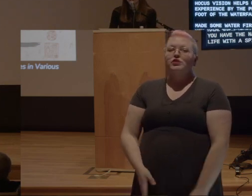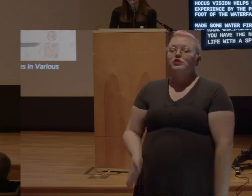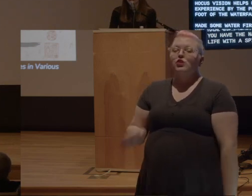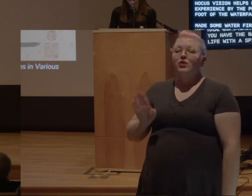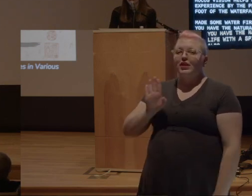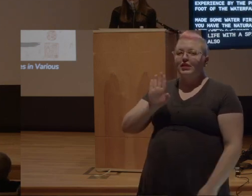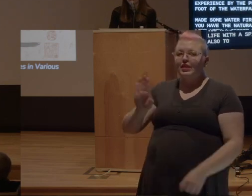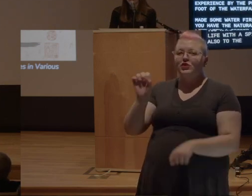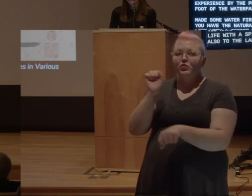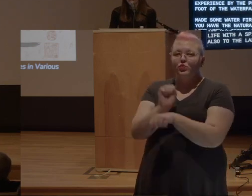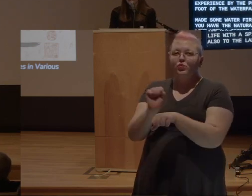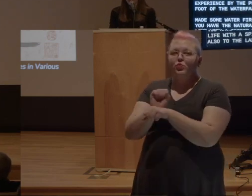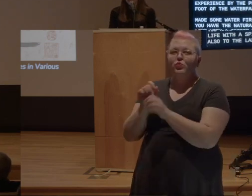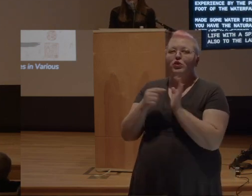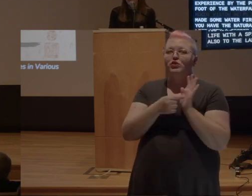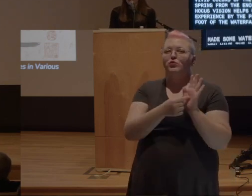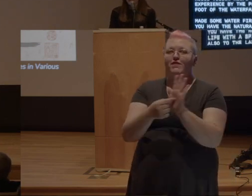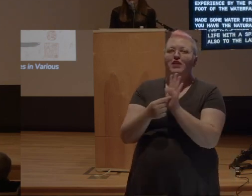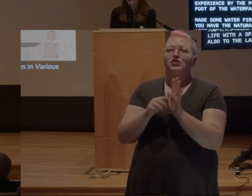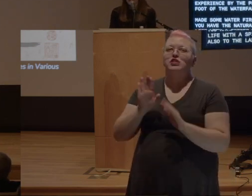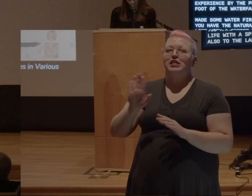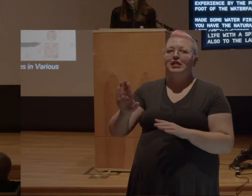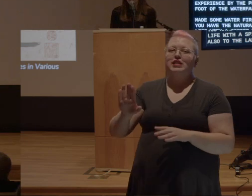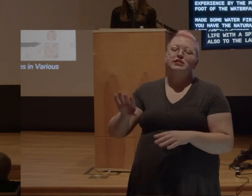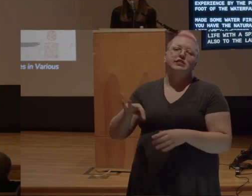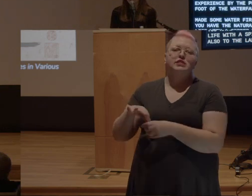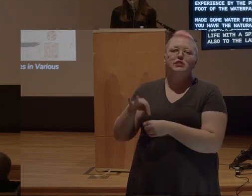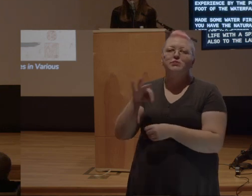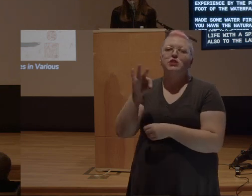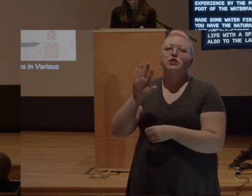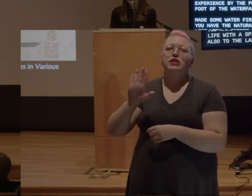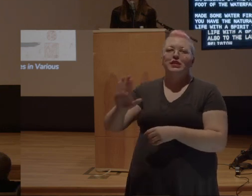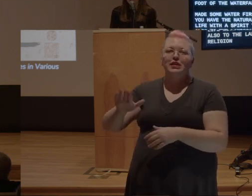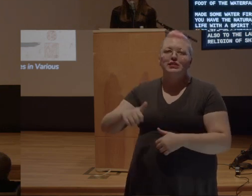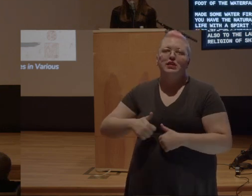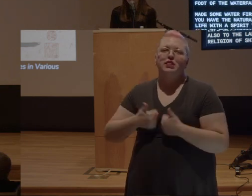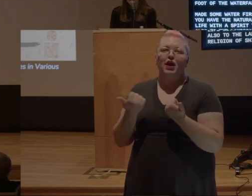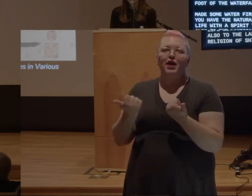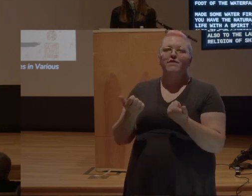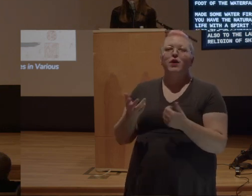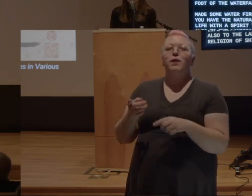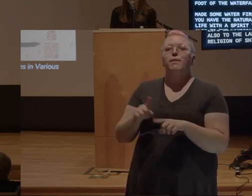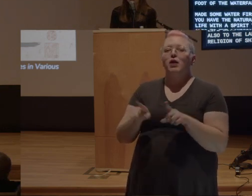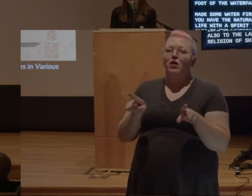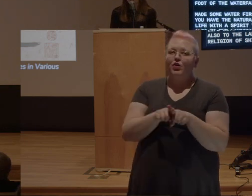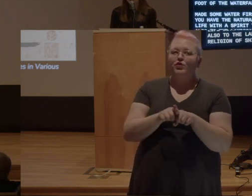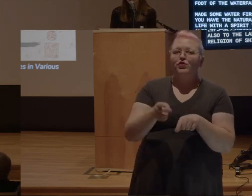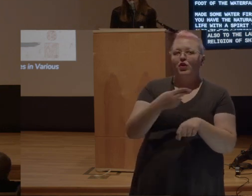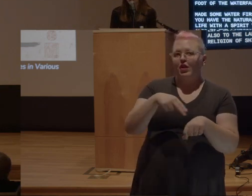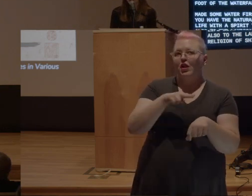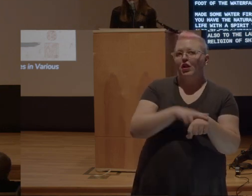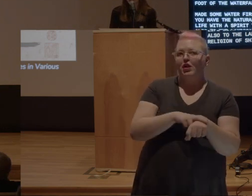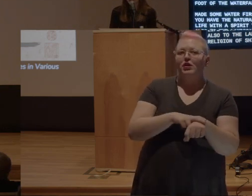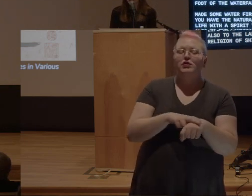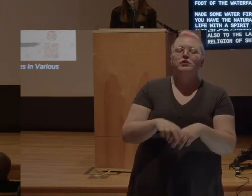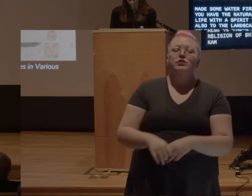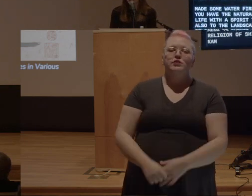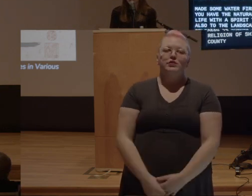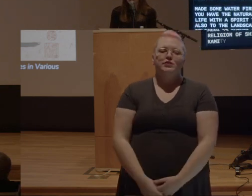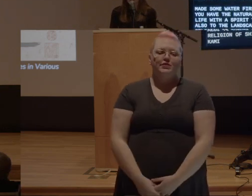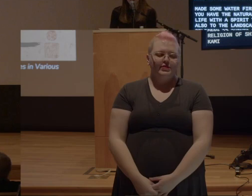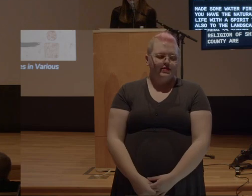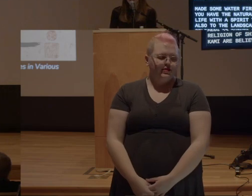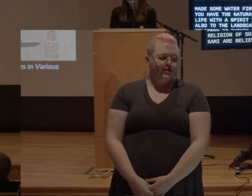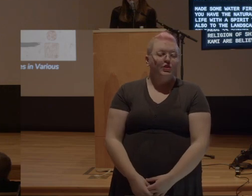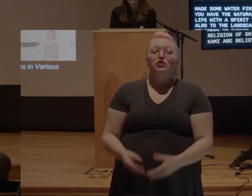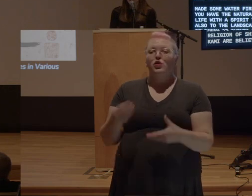also to the landscape. In Japan's indigenous religion of Shinto, supernatural entities known as kami are believed